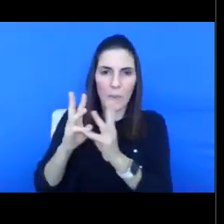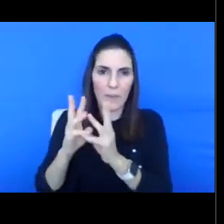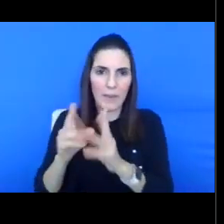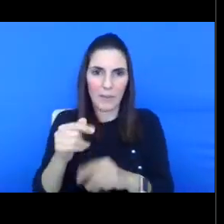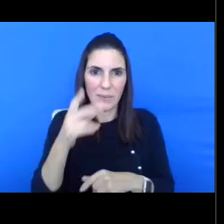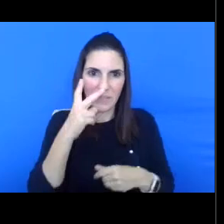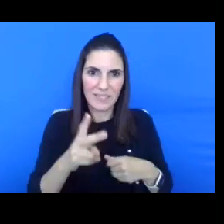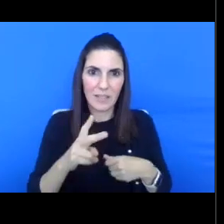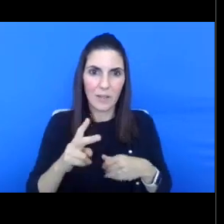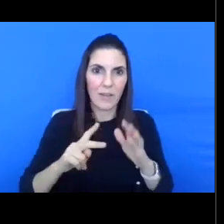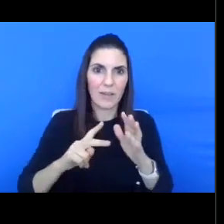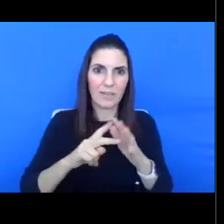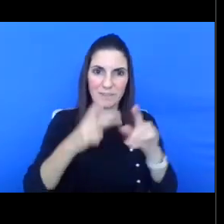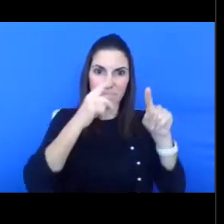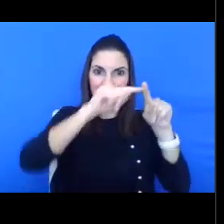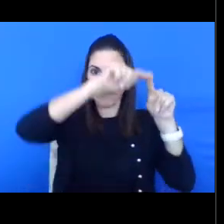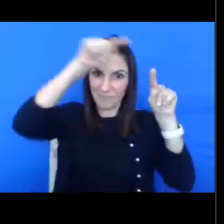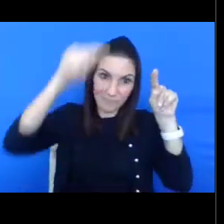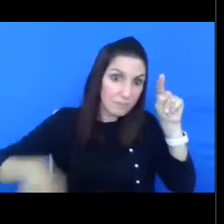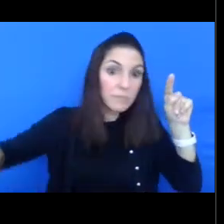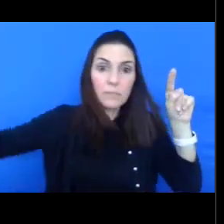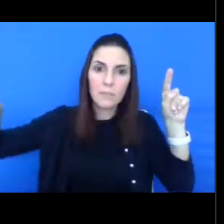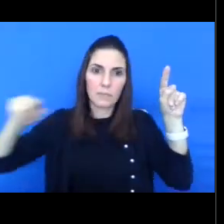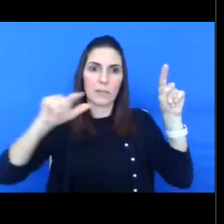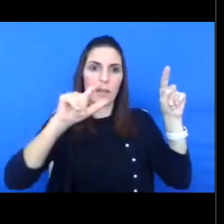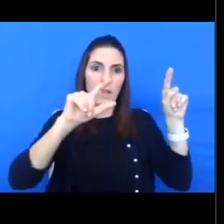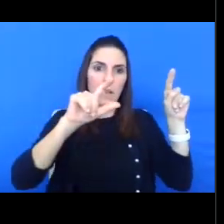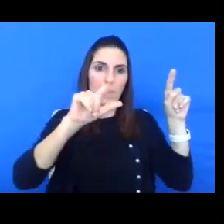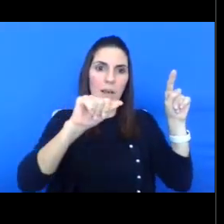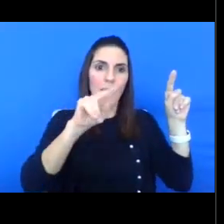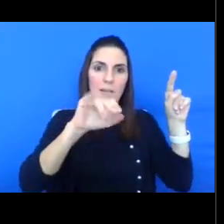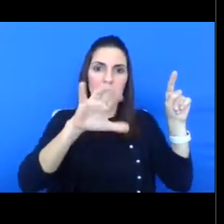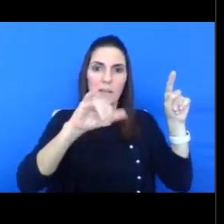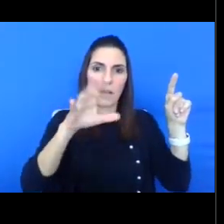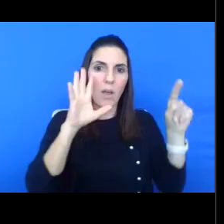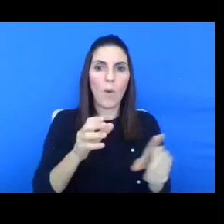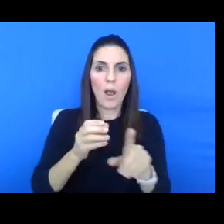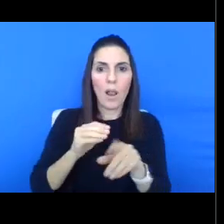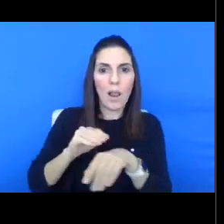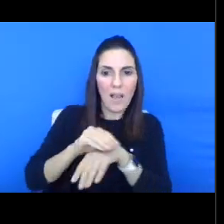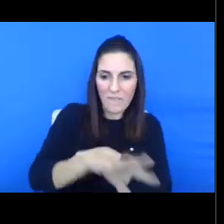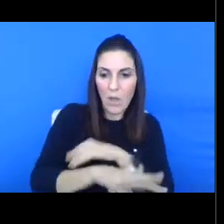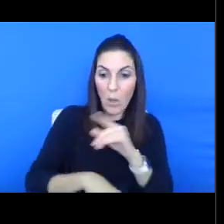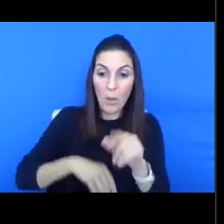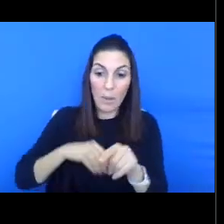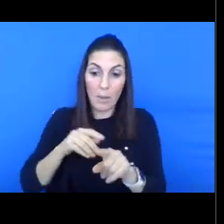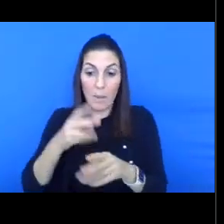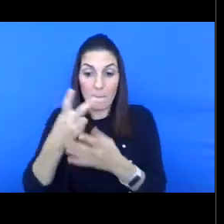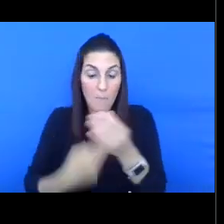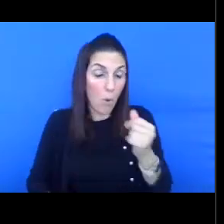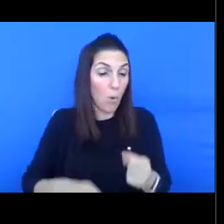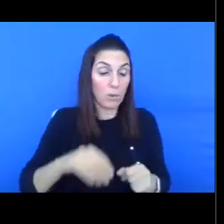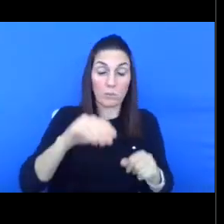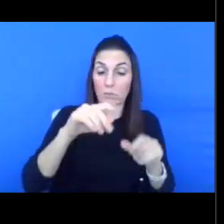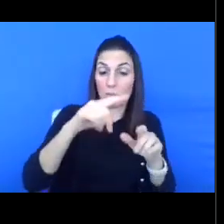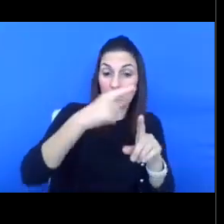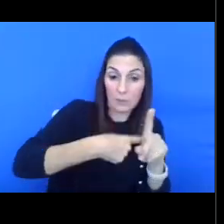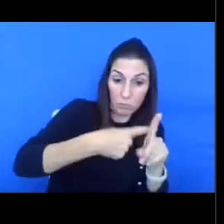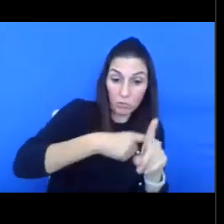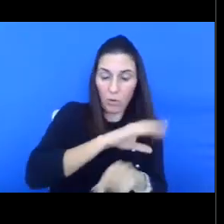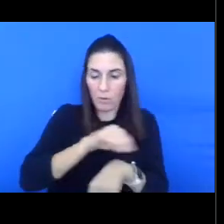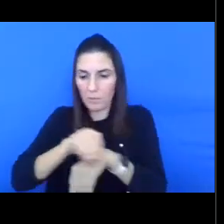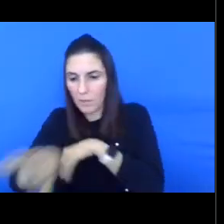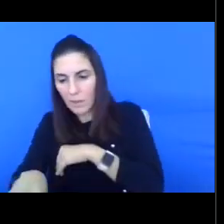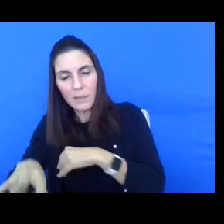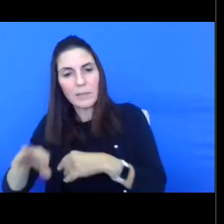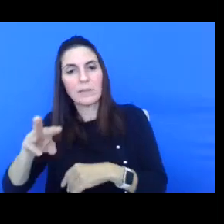Nina scenario because it's affecting both your temperature and your precipitation. And that's the pattern